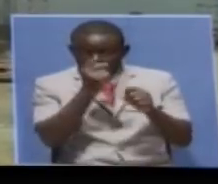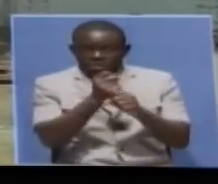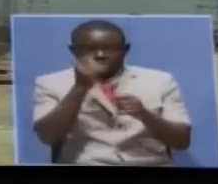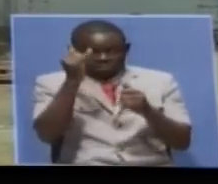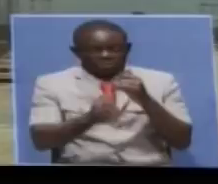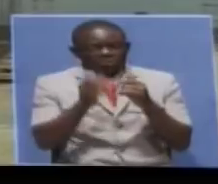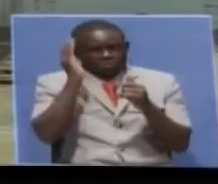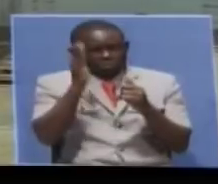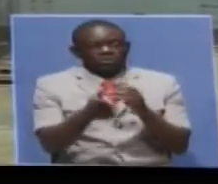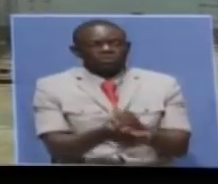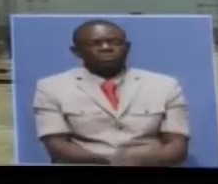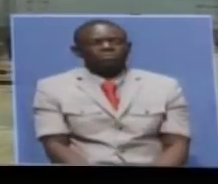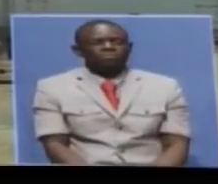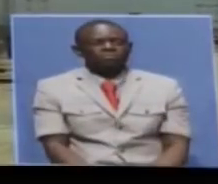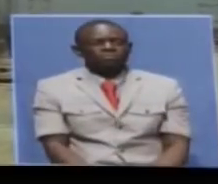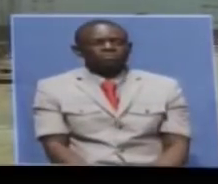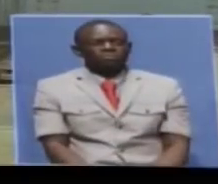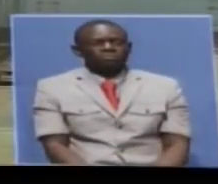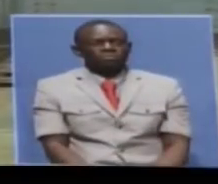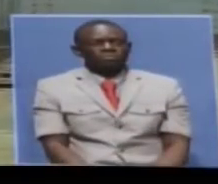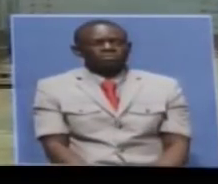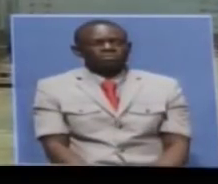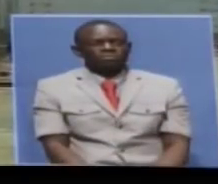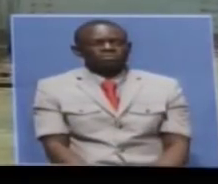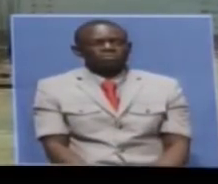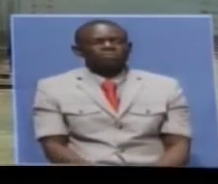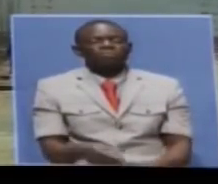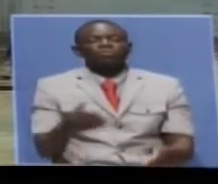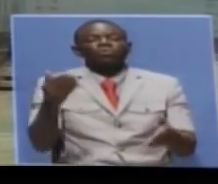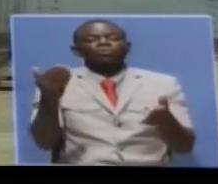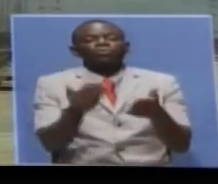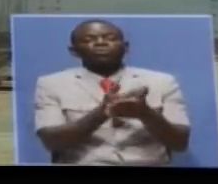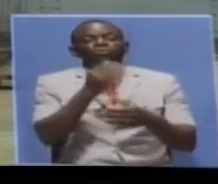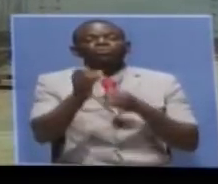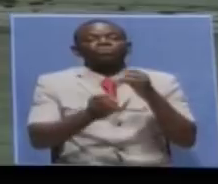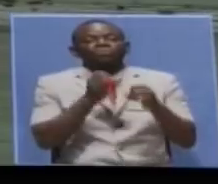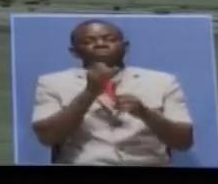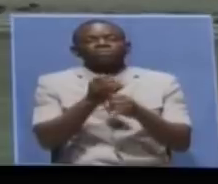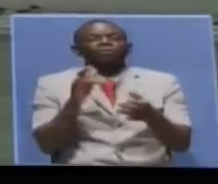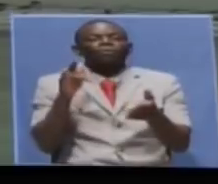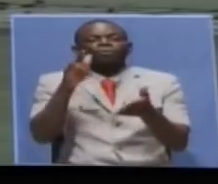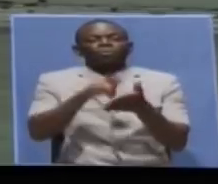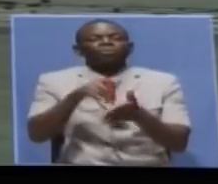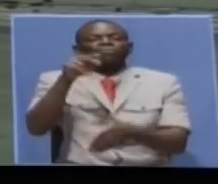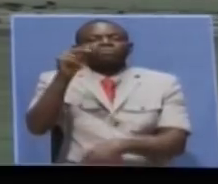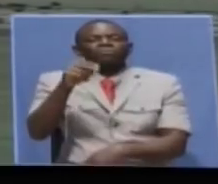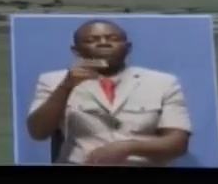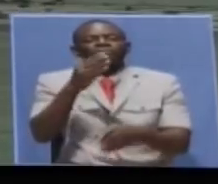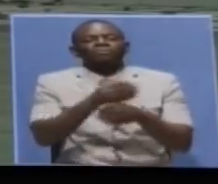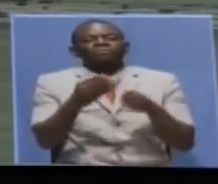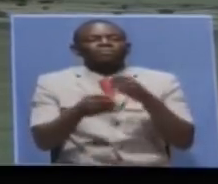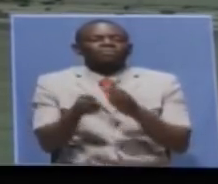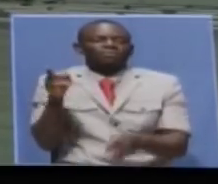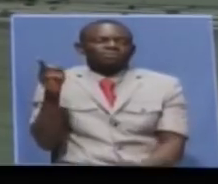This is the construction site for the new Ndola International Airport, which is set to become a hub for Southern